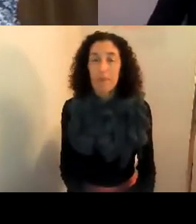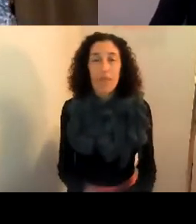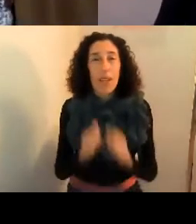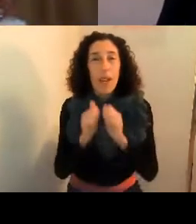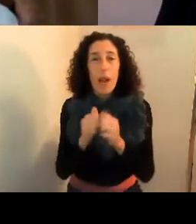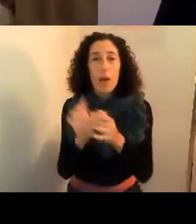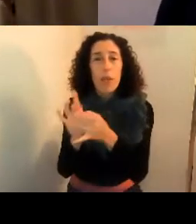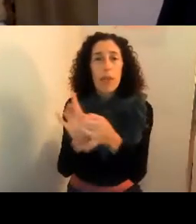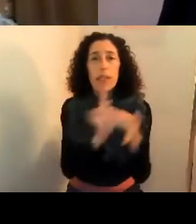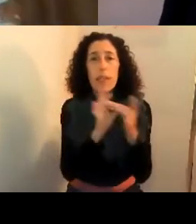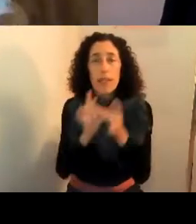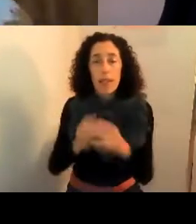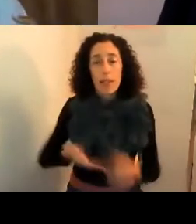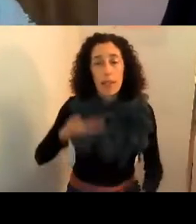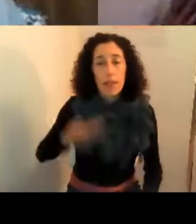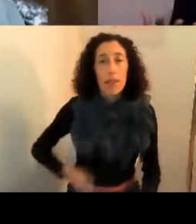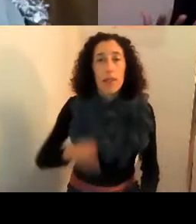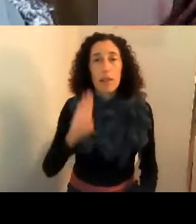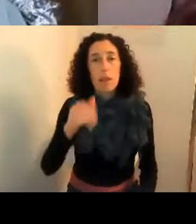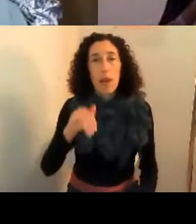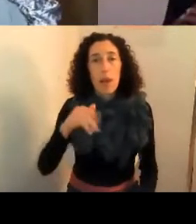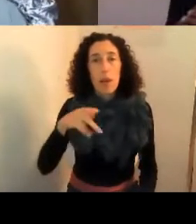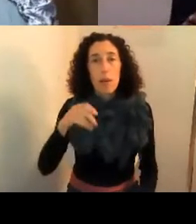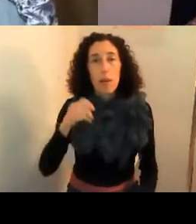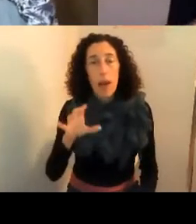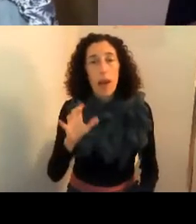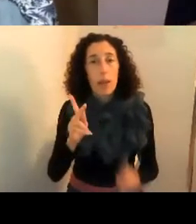BIPOC people, as artists, as organizers? And so this first question,